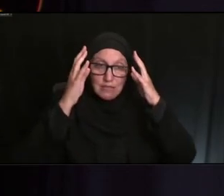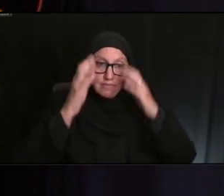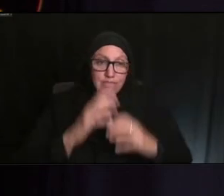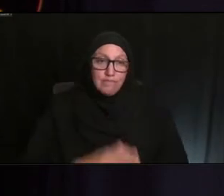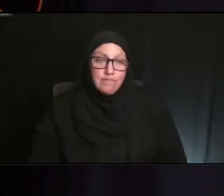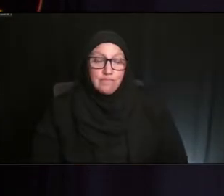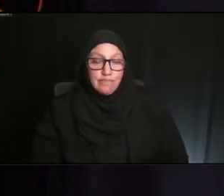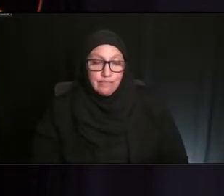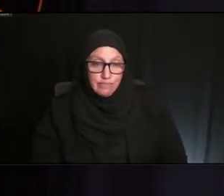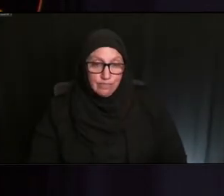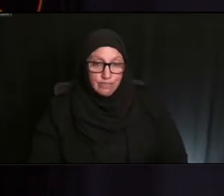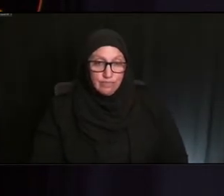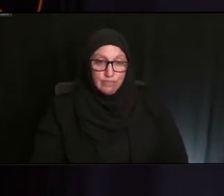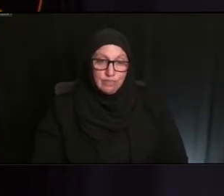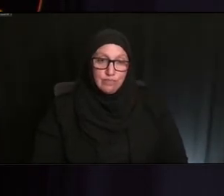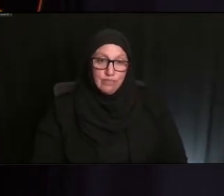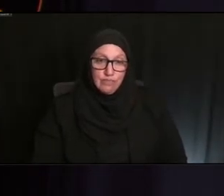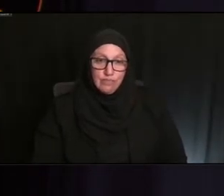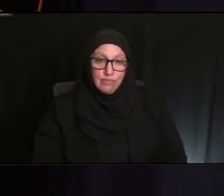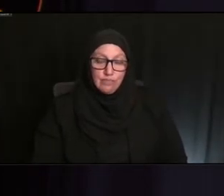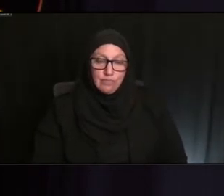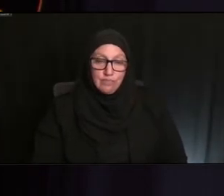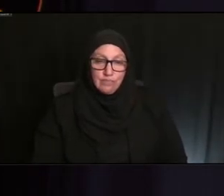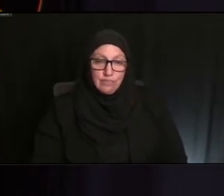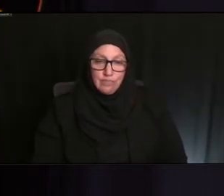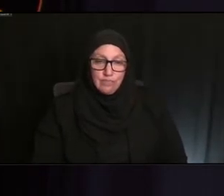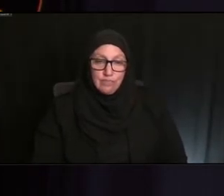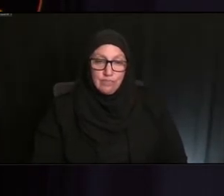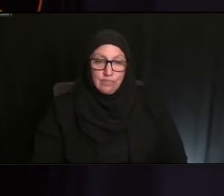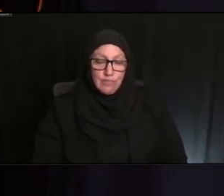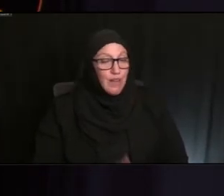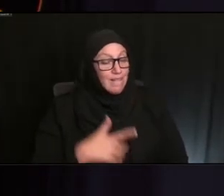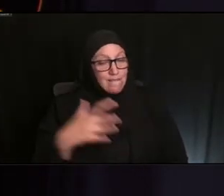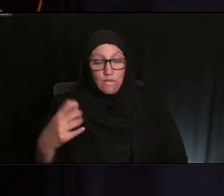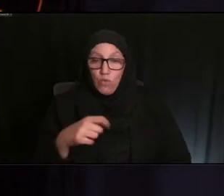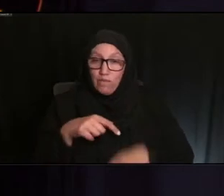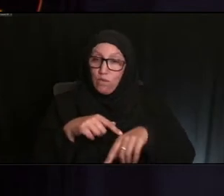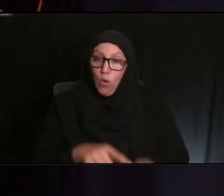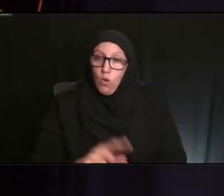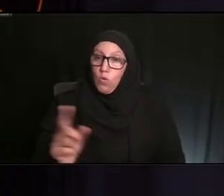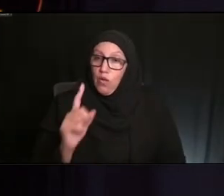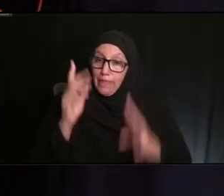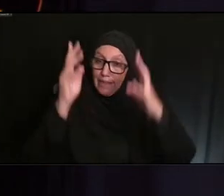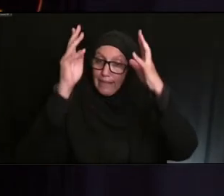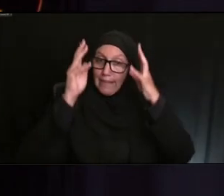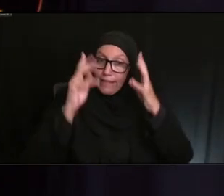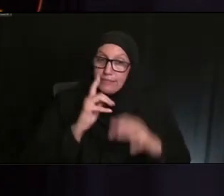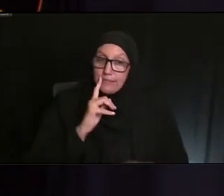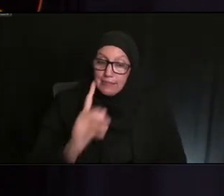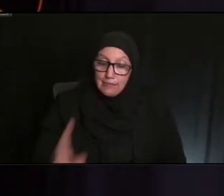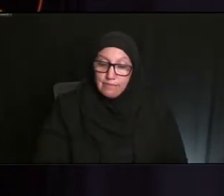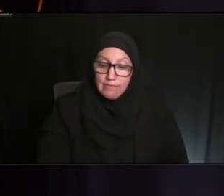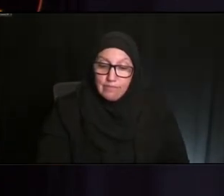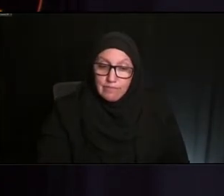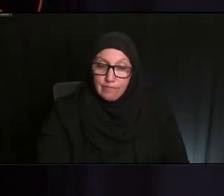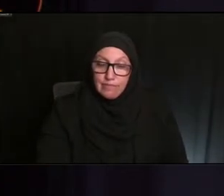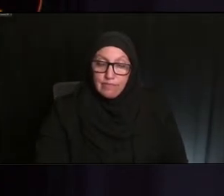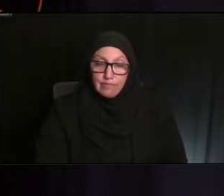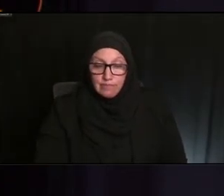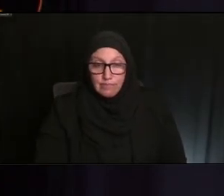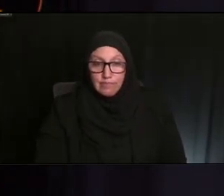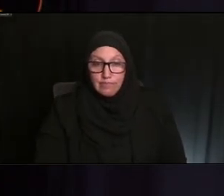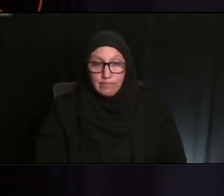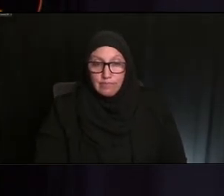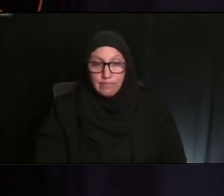I'm his subordinate. I've got to do what he says. That's what his answer was. So is